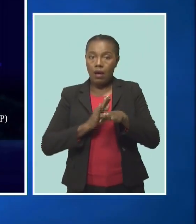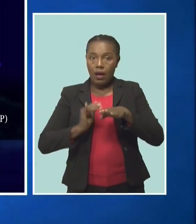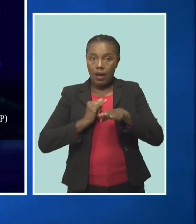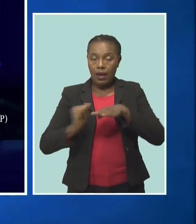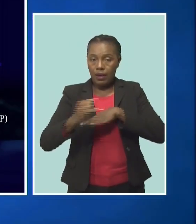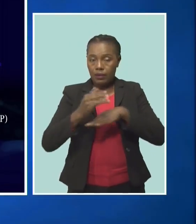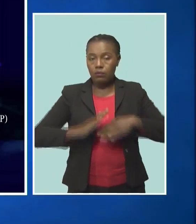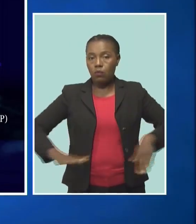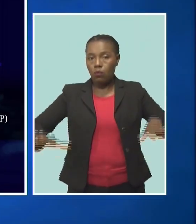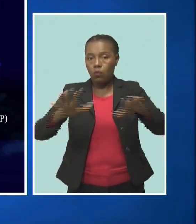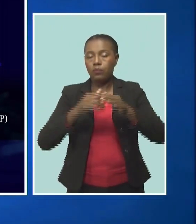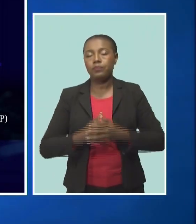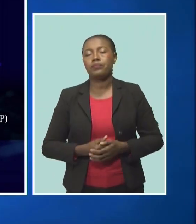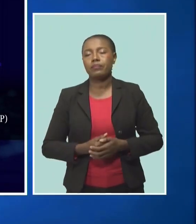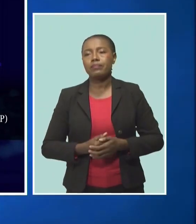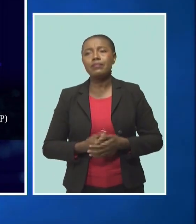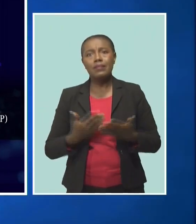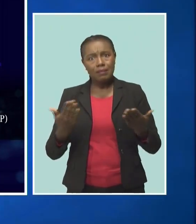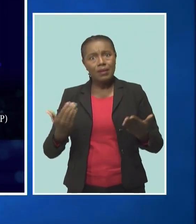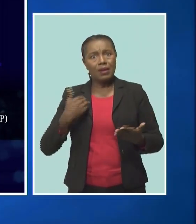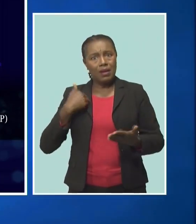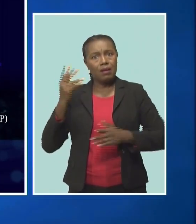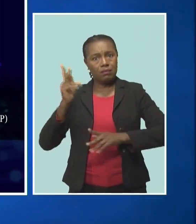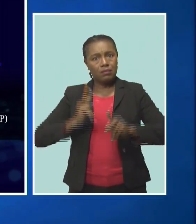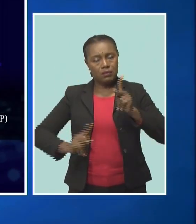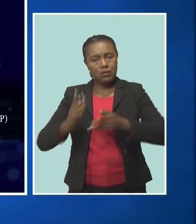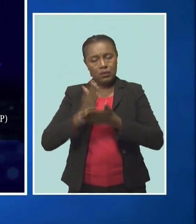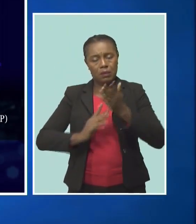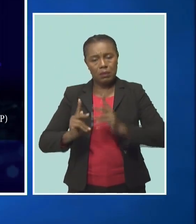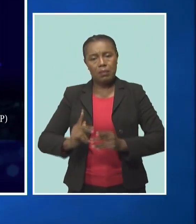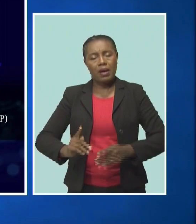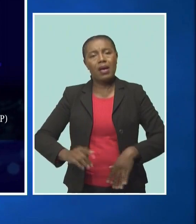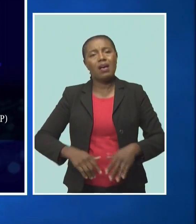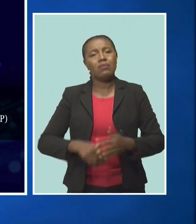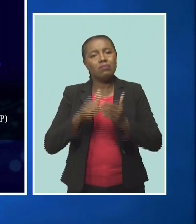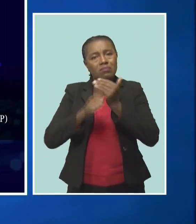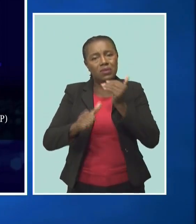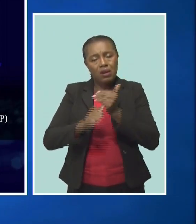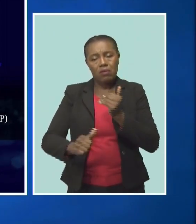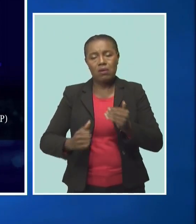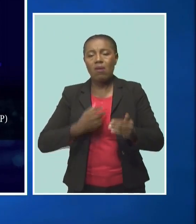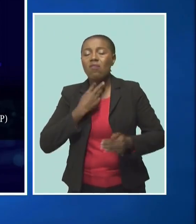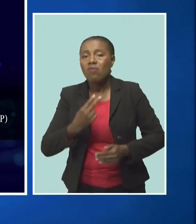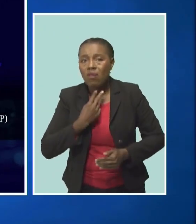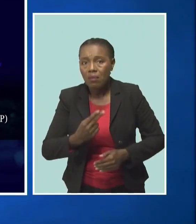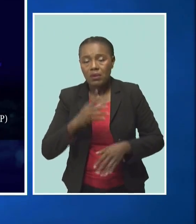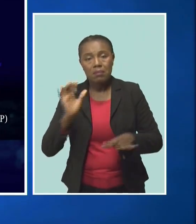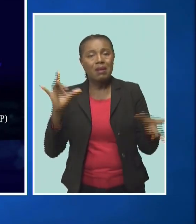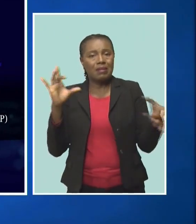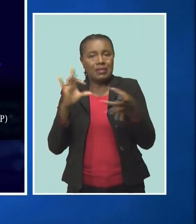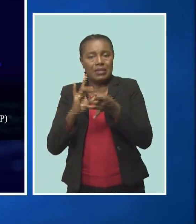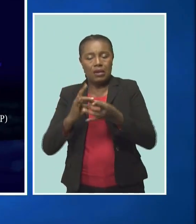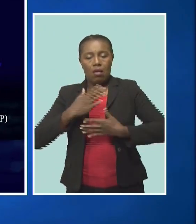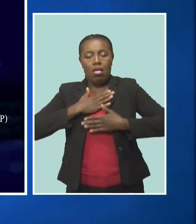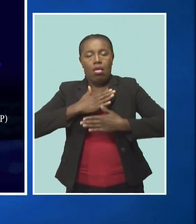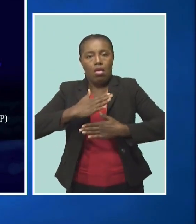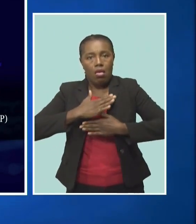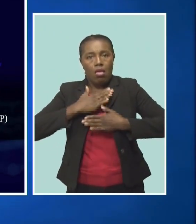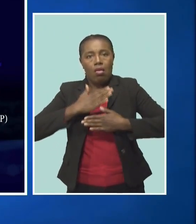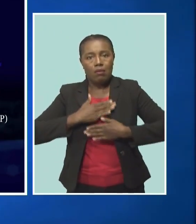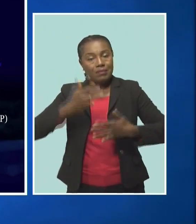people who have diarrhea and vomiting associated with respiratory viruses. There are many of